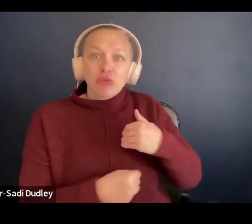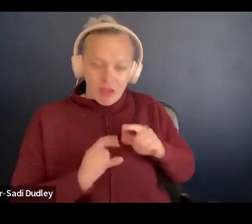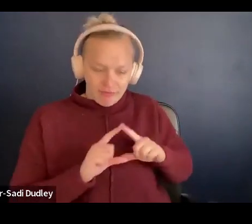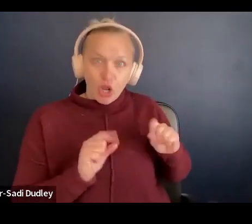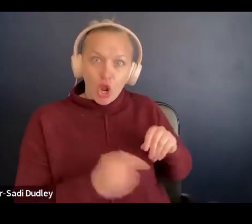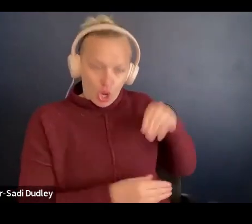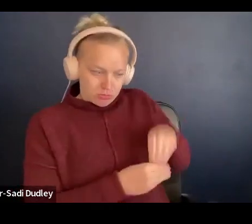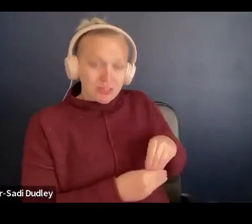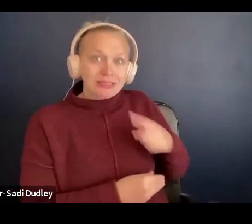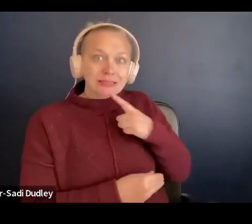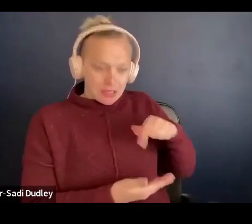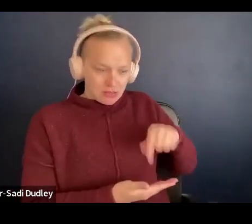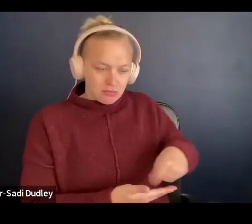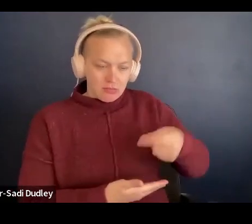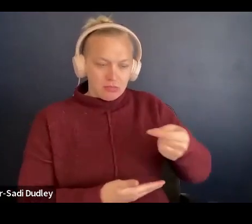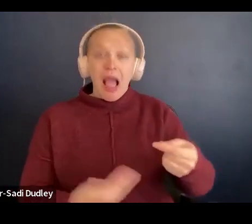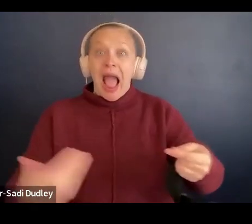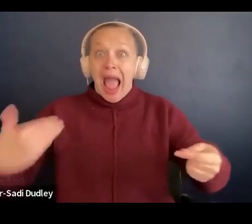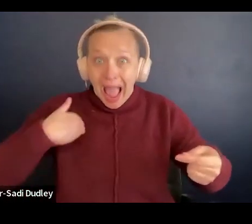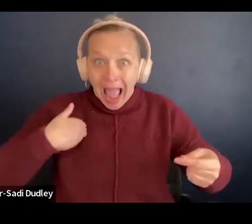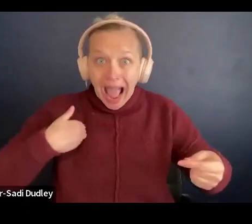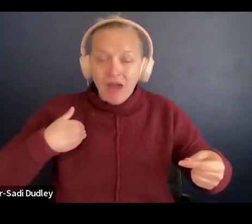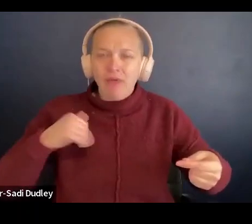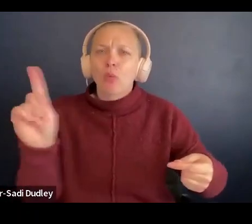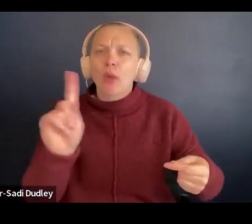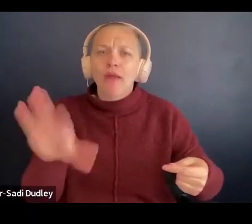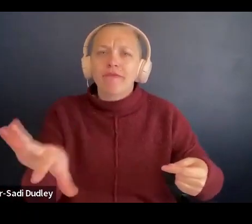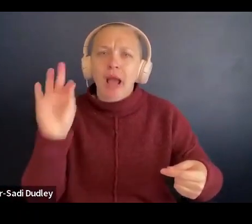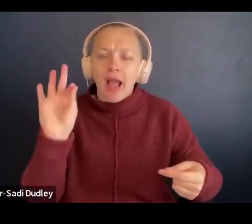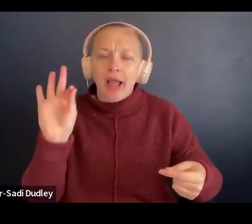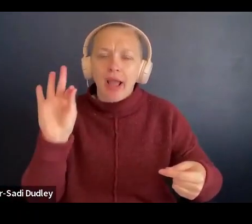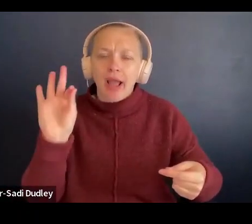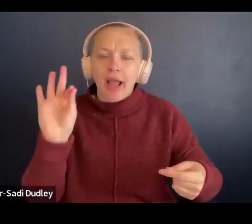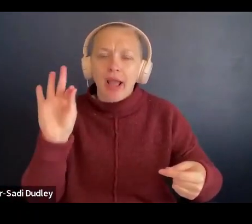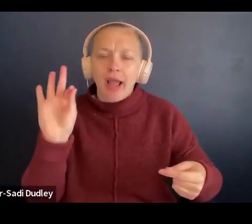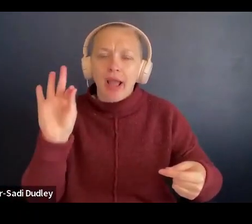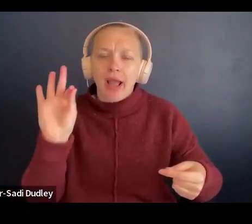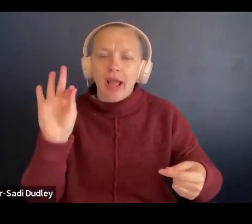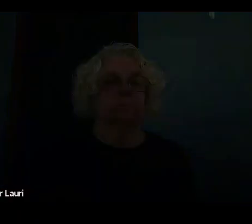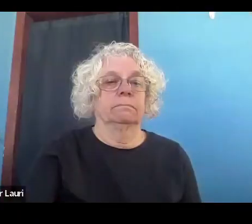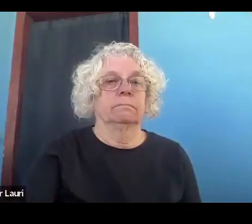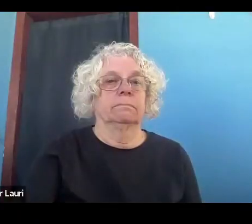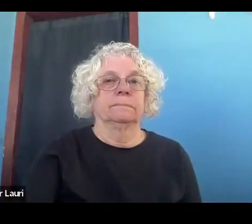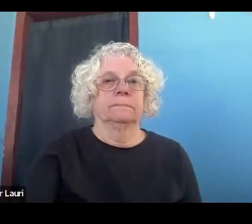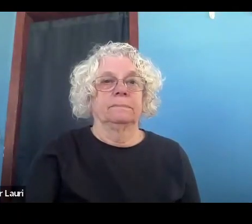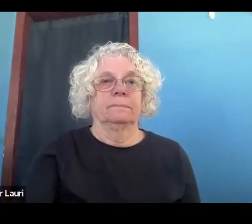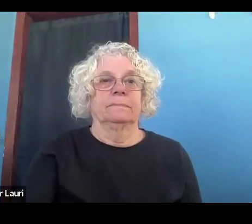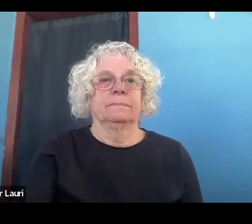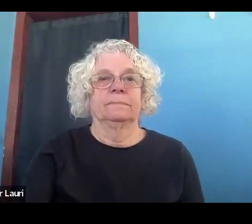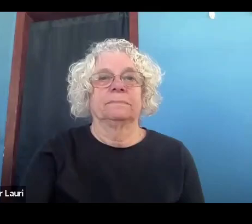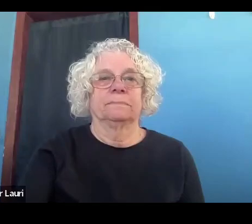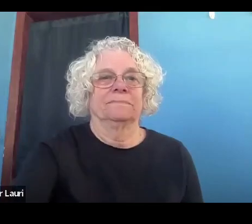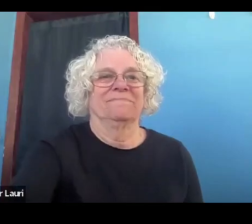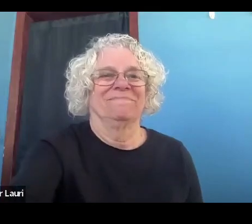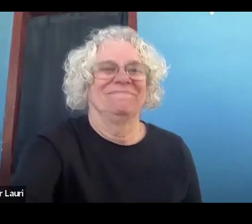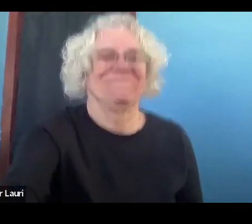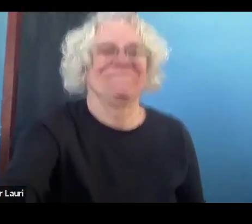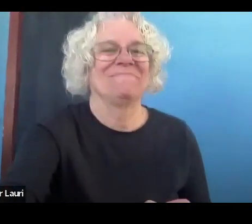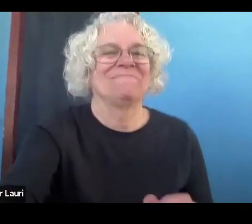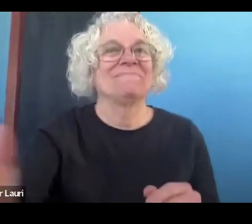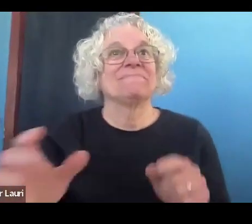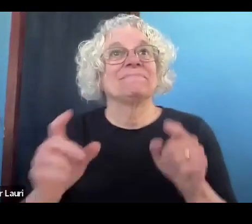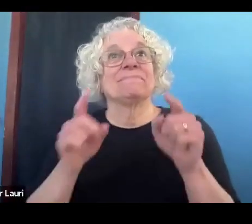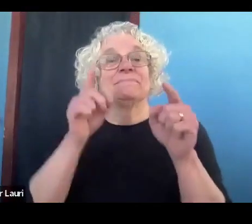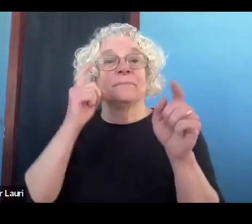advance directive and where to find them. Next slide, please. So one of the resources